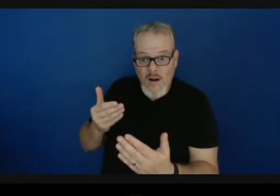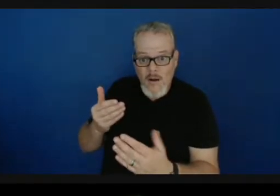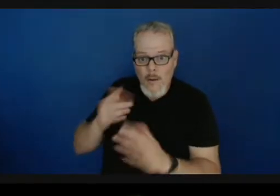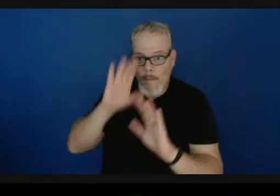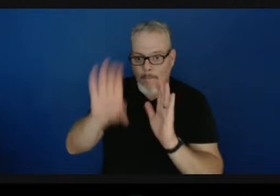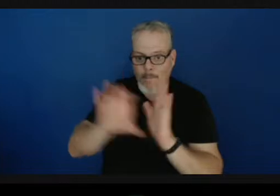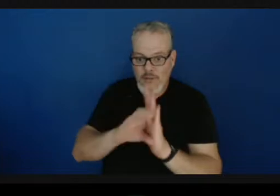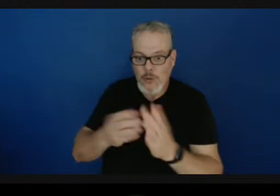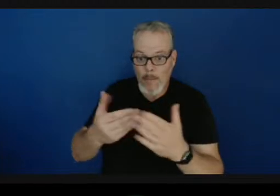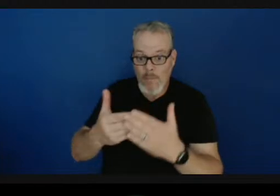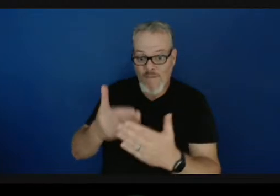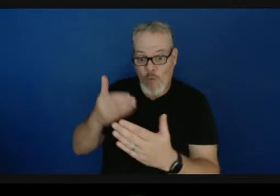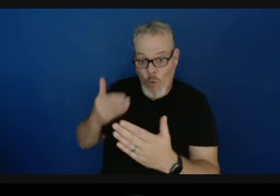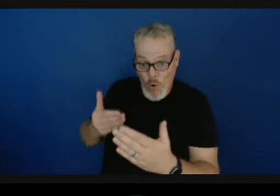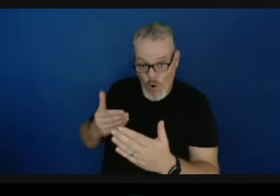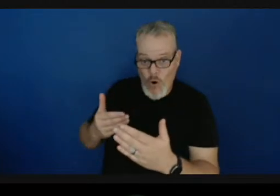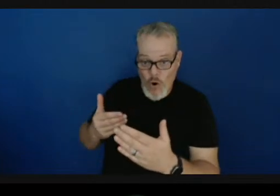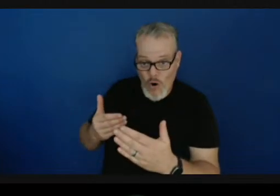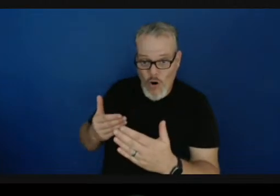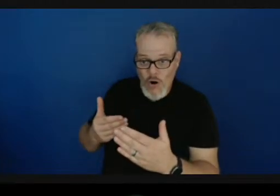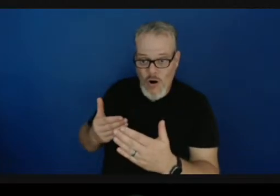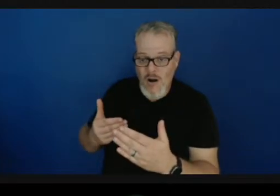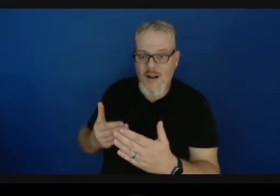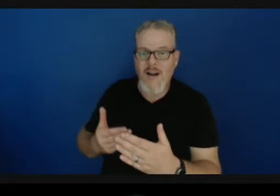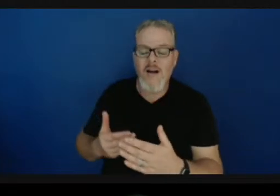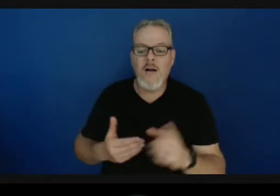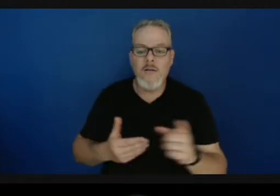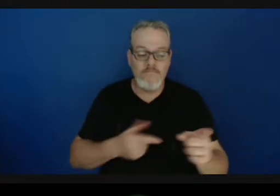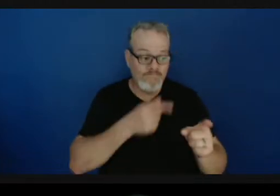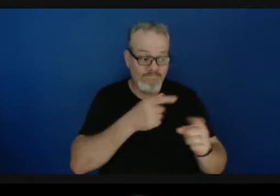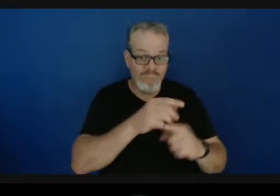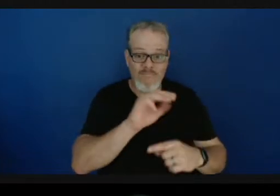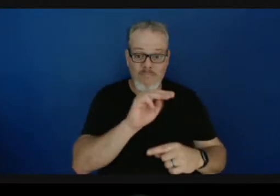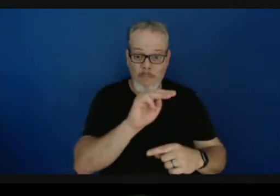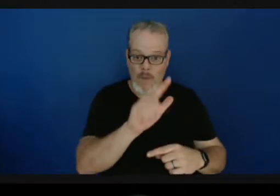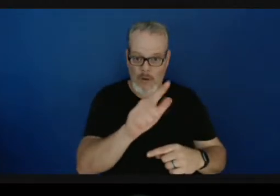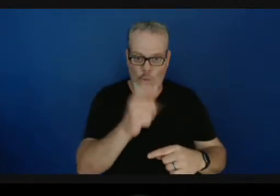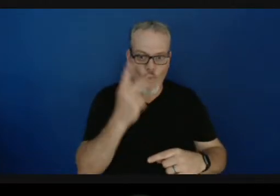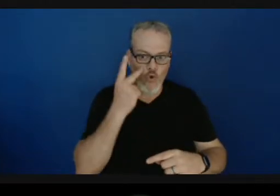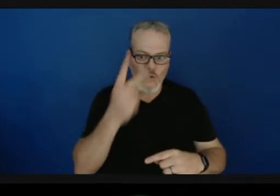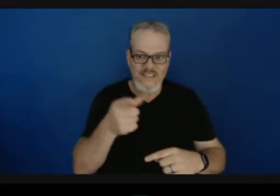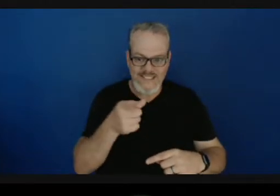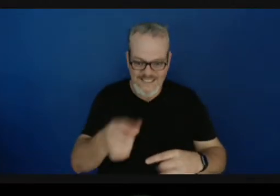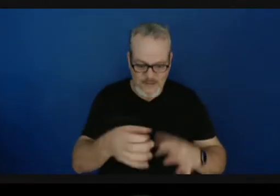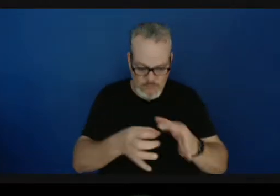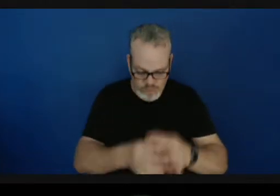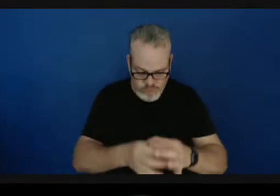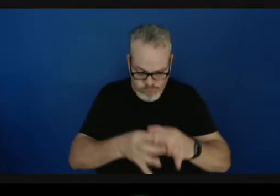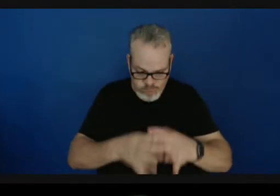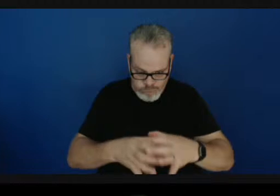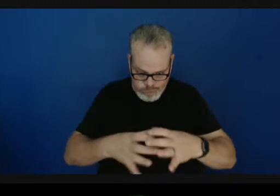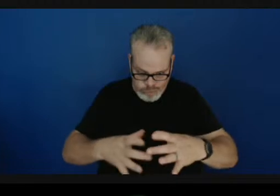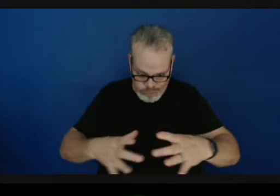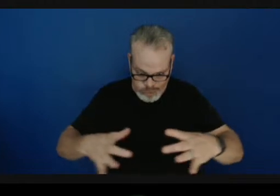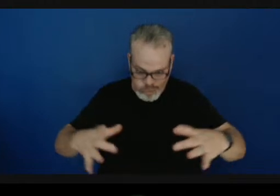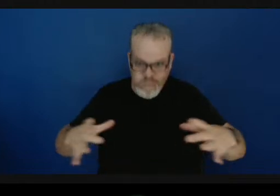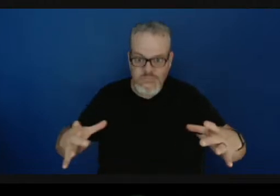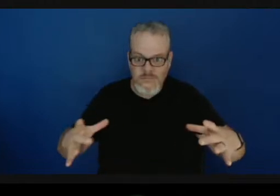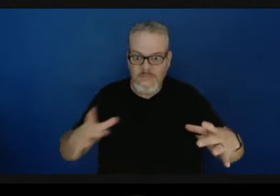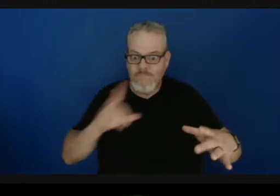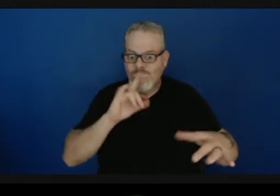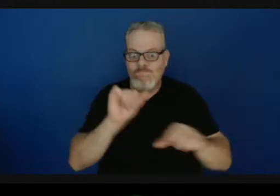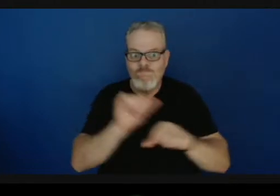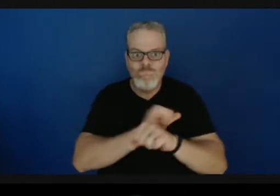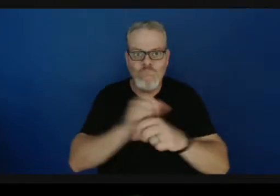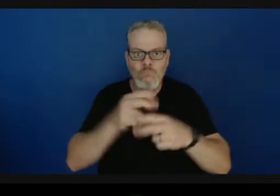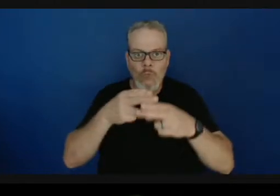both. But sticking with Mauna Loa, here we have that satellite view showing there really was this butterfly